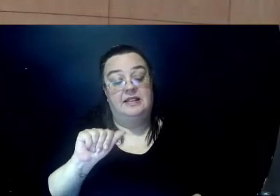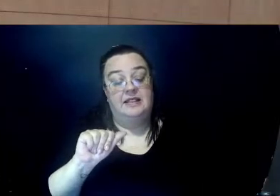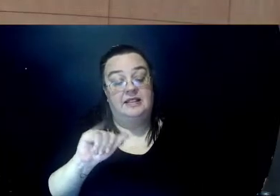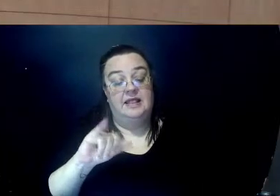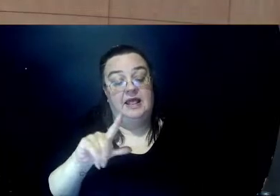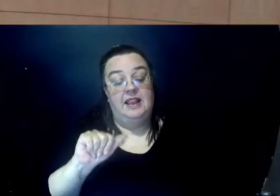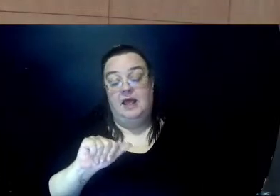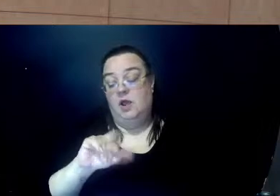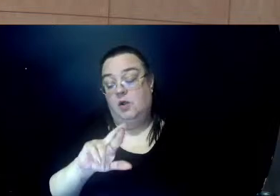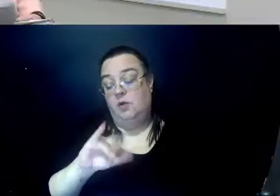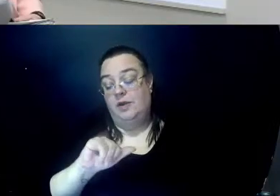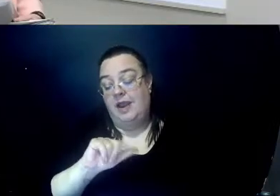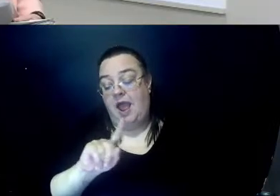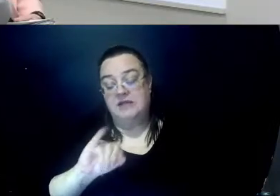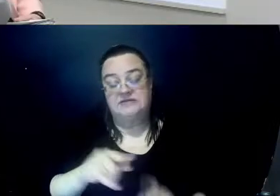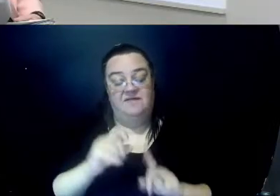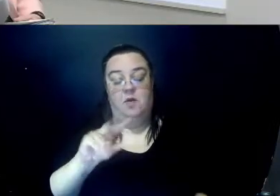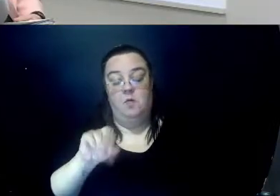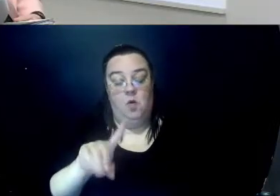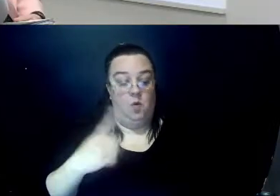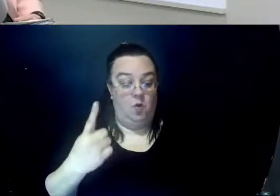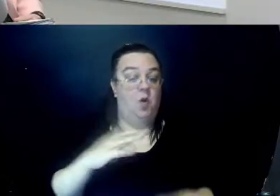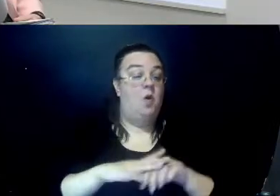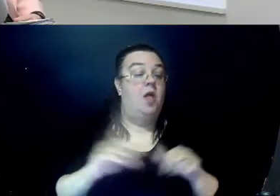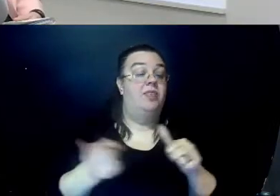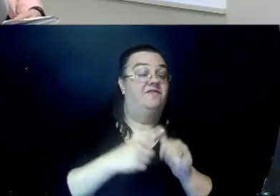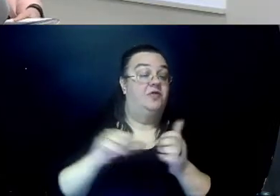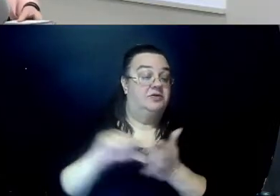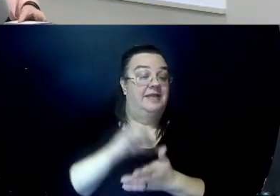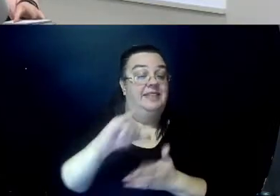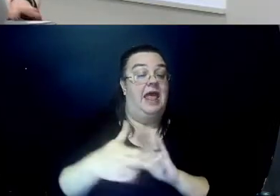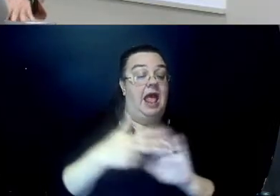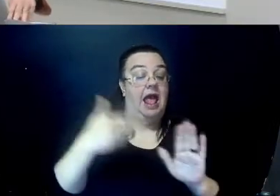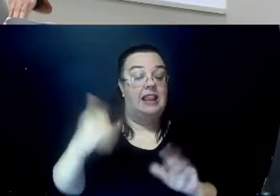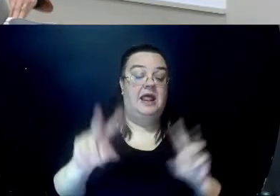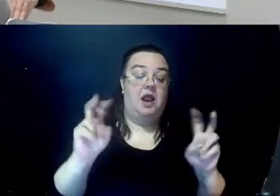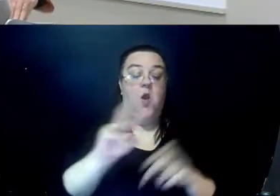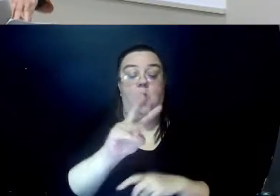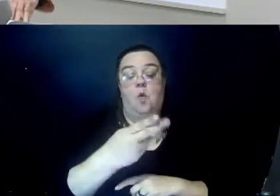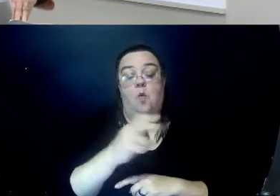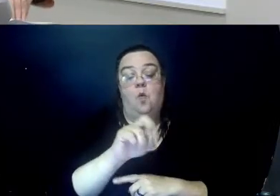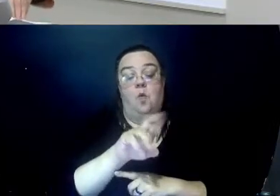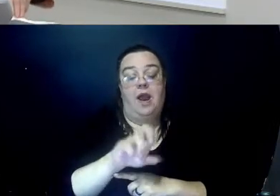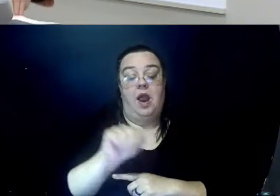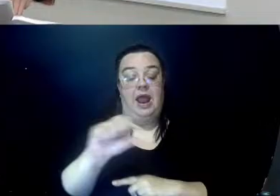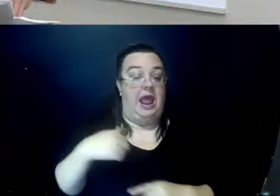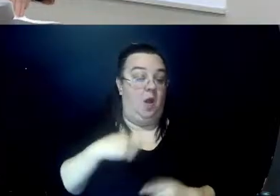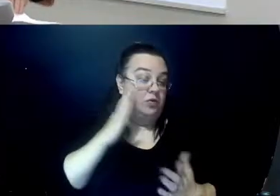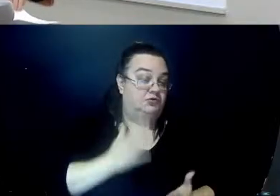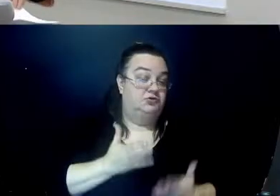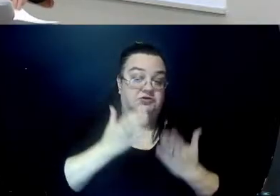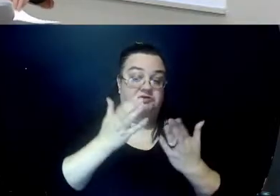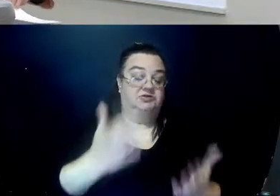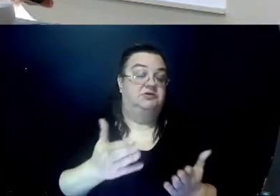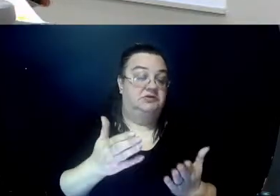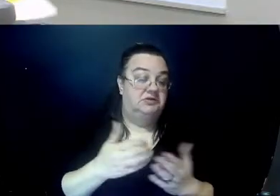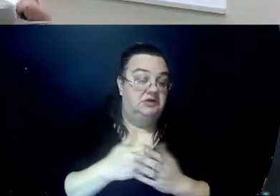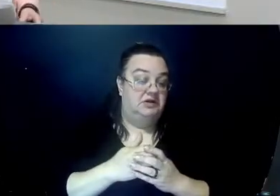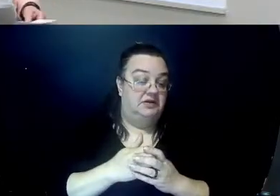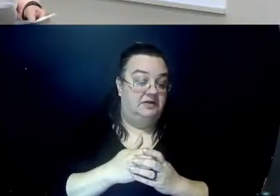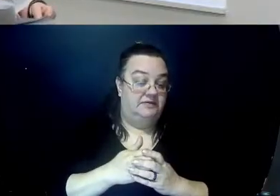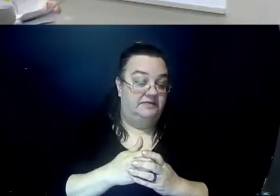1. On the first page, the highlighted whereas, I would suggest one to just, there are errors